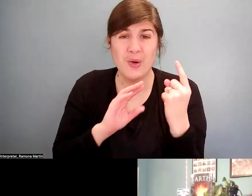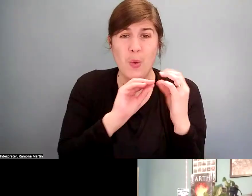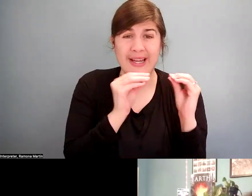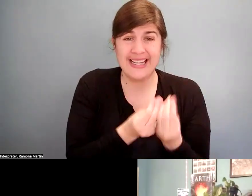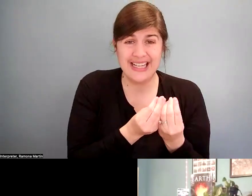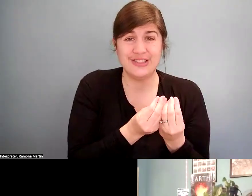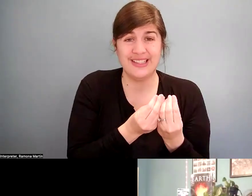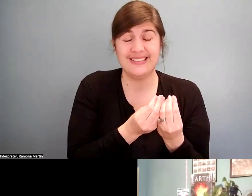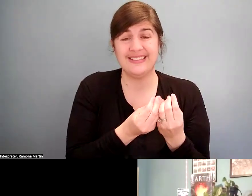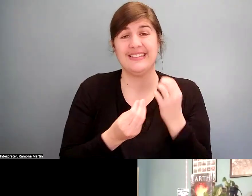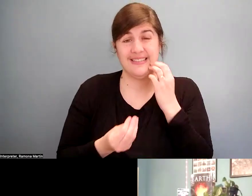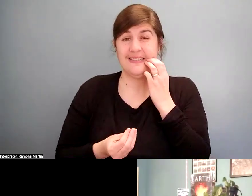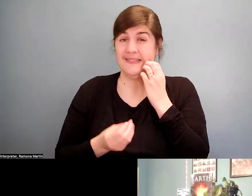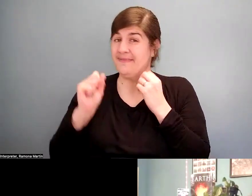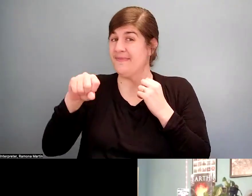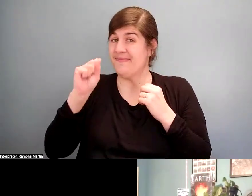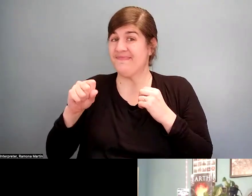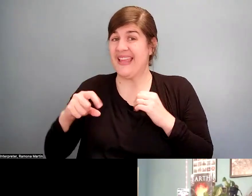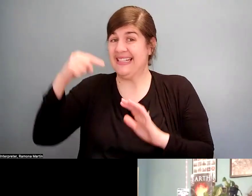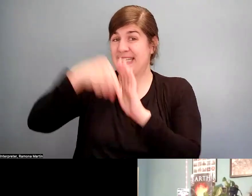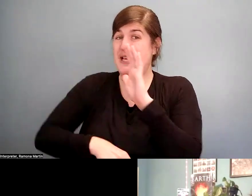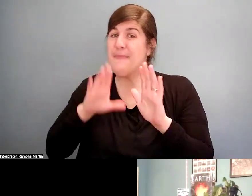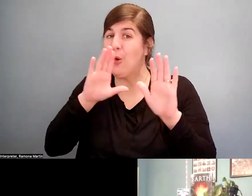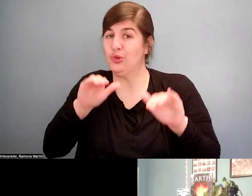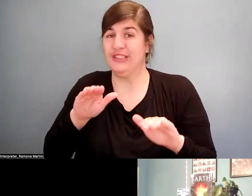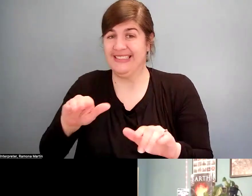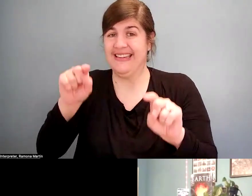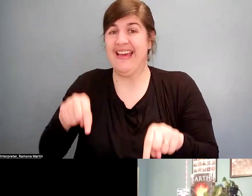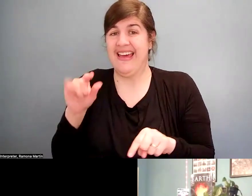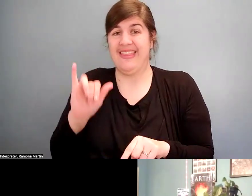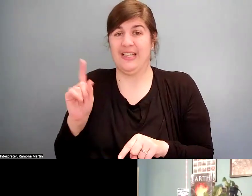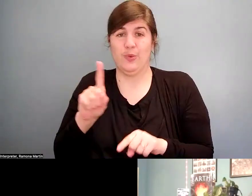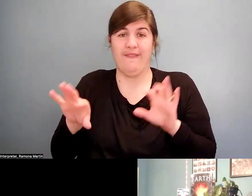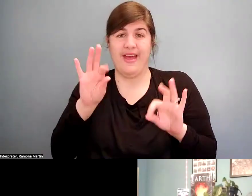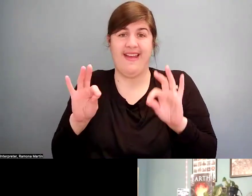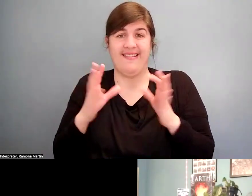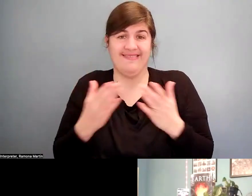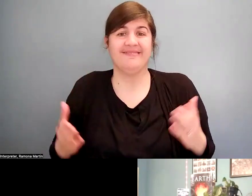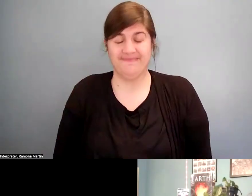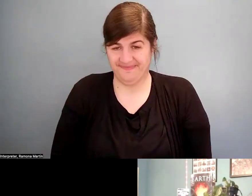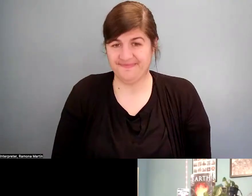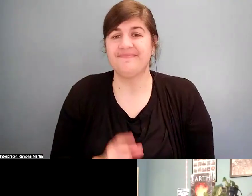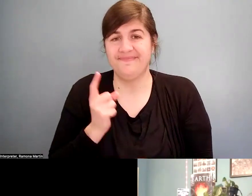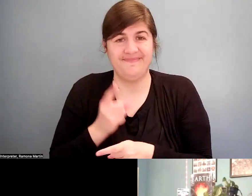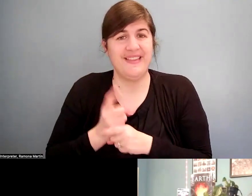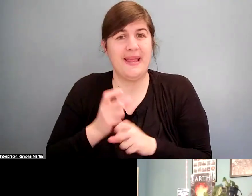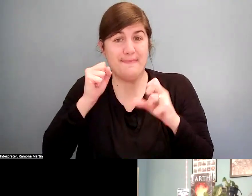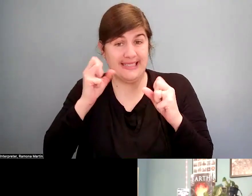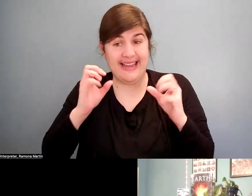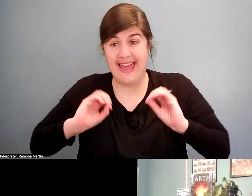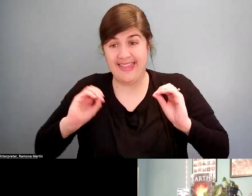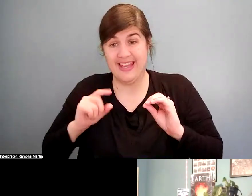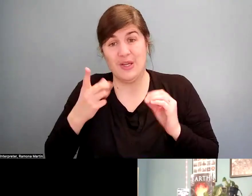So yeah, deep ocean, folks, exploration So and discovery. that's right. That's right. Amazing. Okay. Do you have anything you'd like